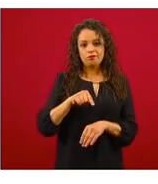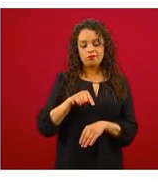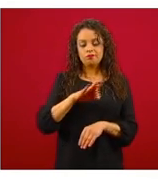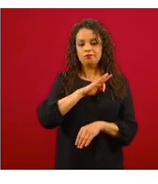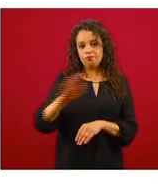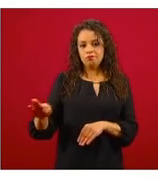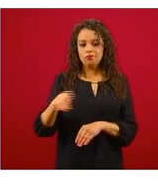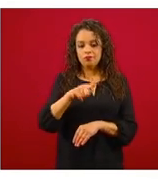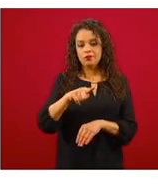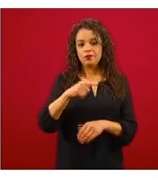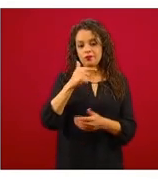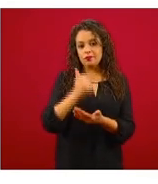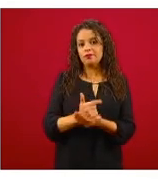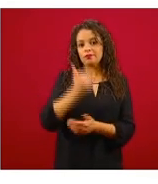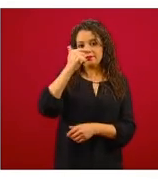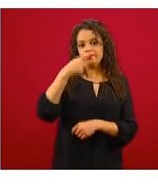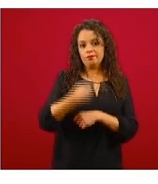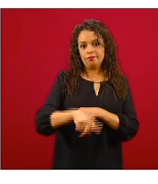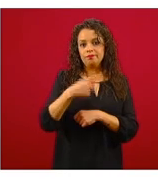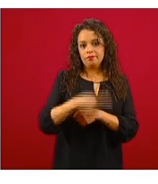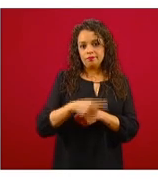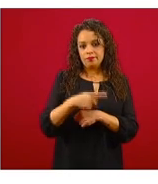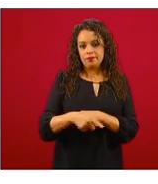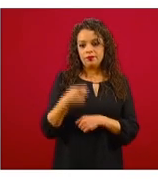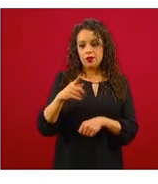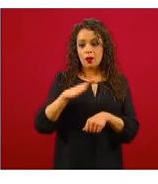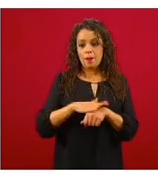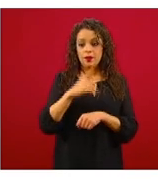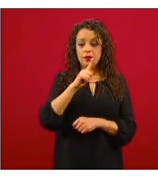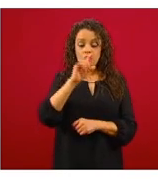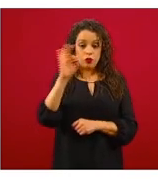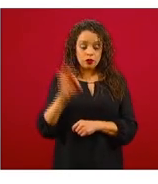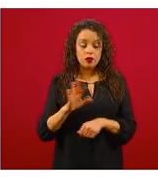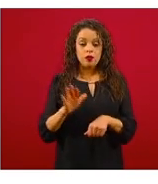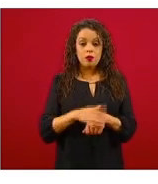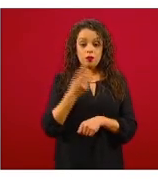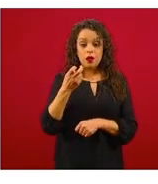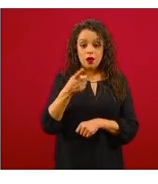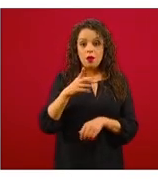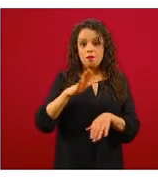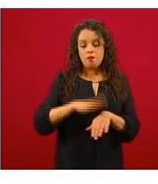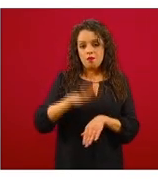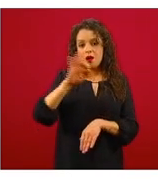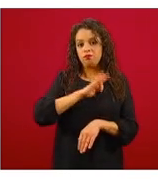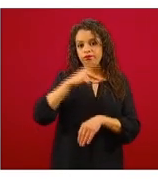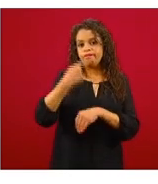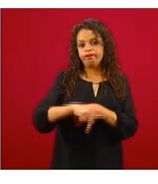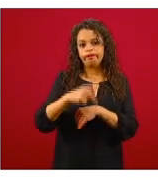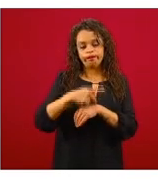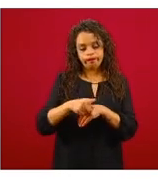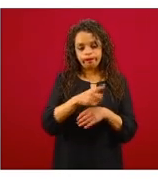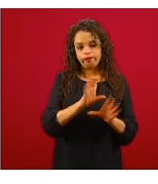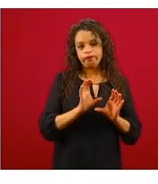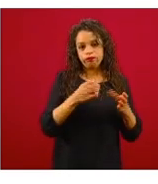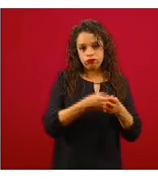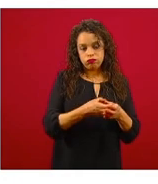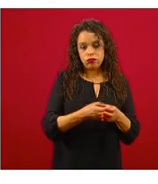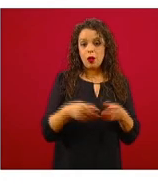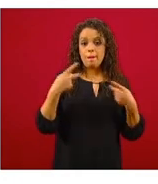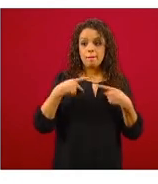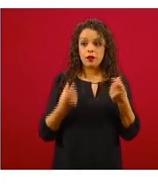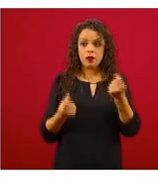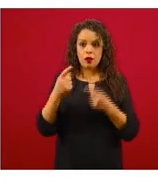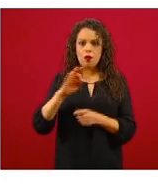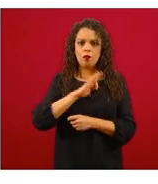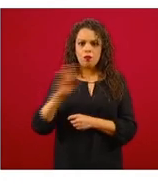of risk involved in terms of getting sick with a serious version of COVID-19. Somebody could be over